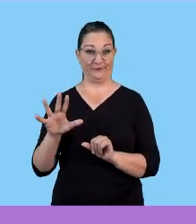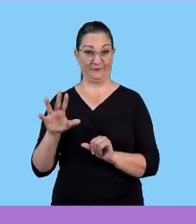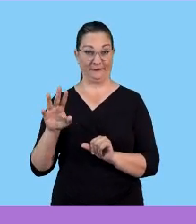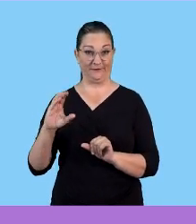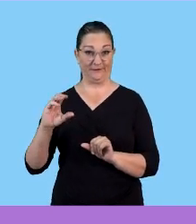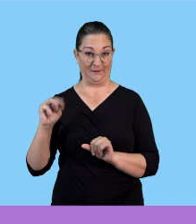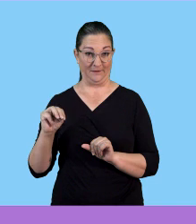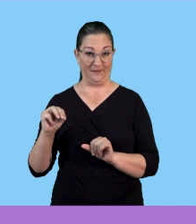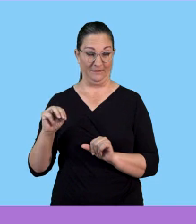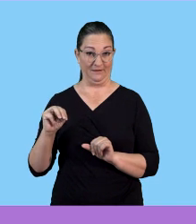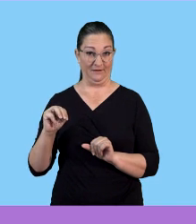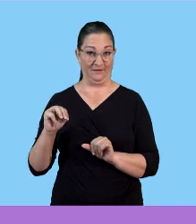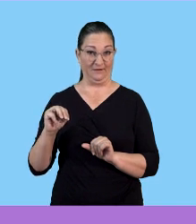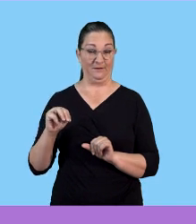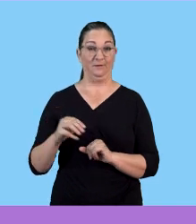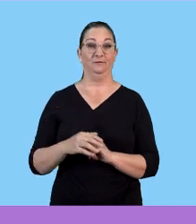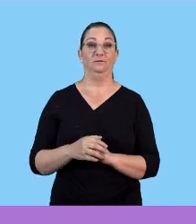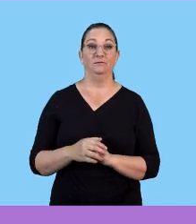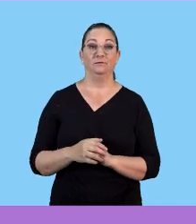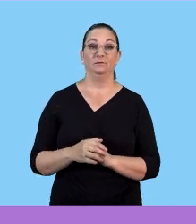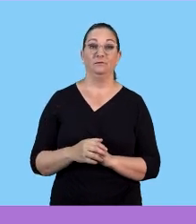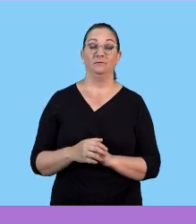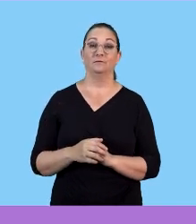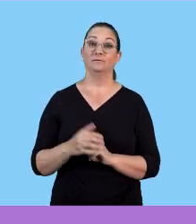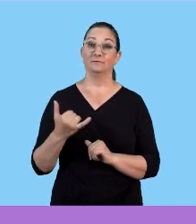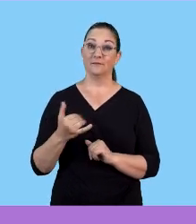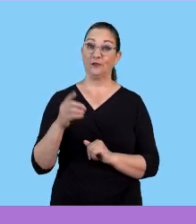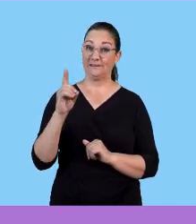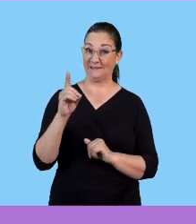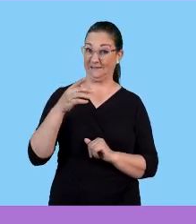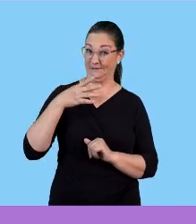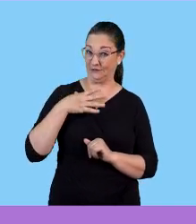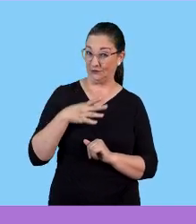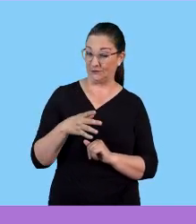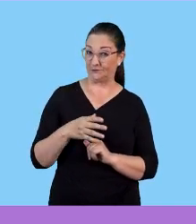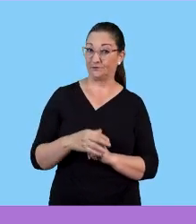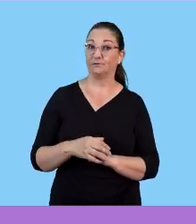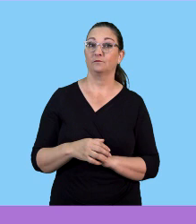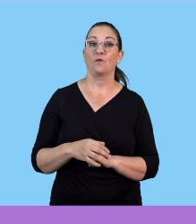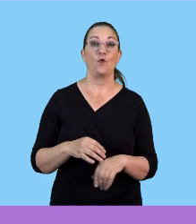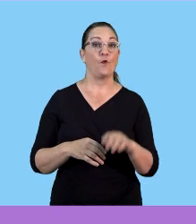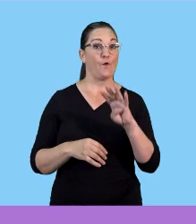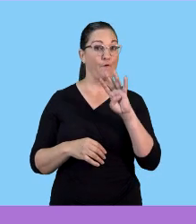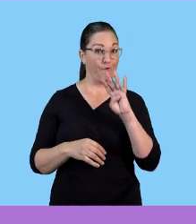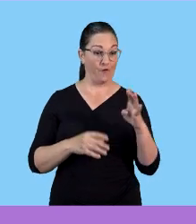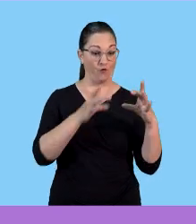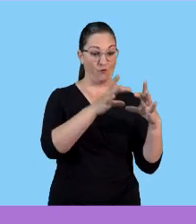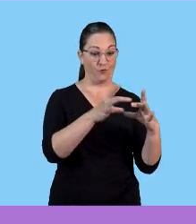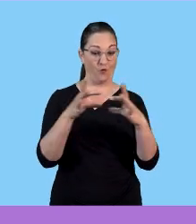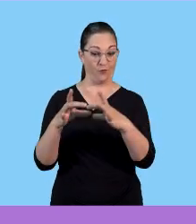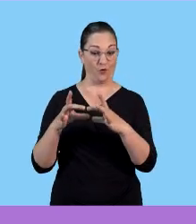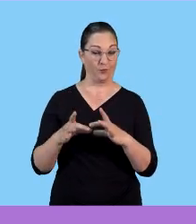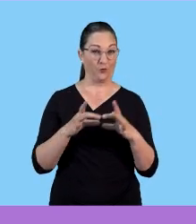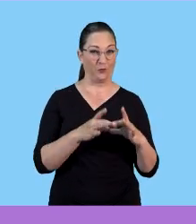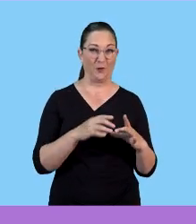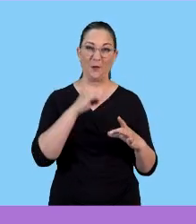15 centimeters. Okay, so David wants to wrap 4 candles.